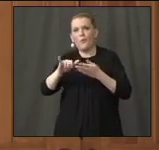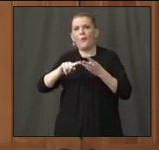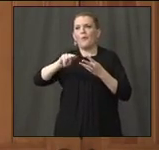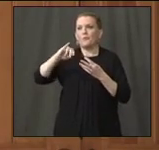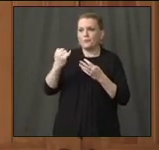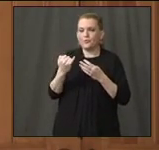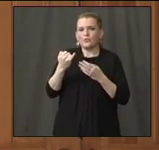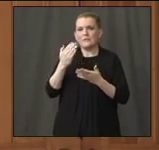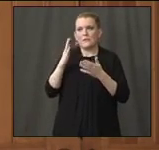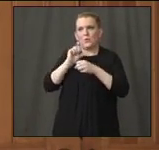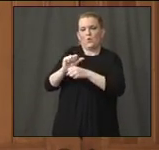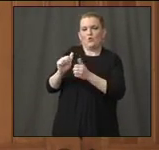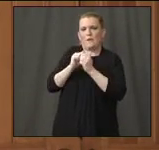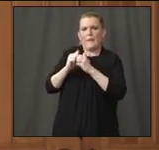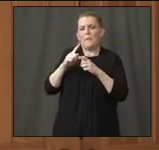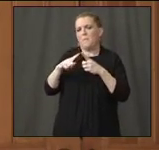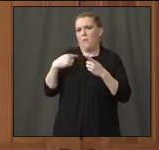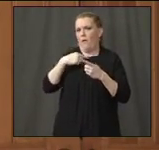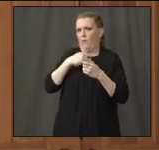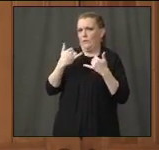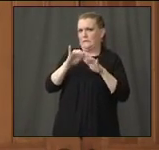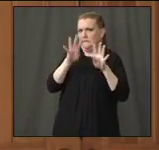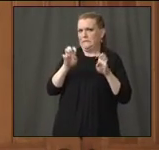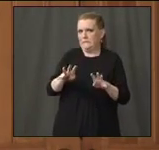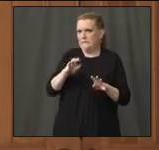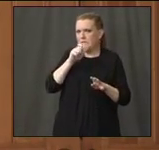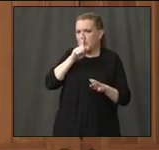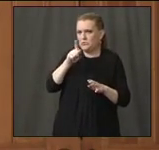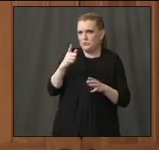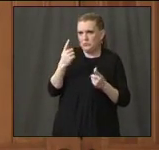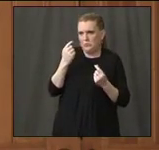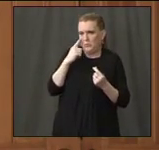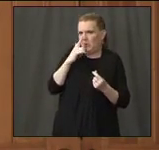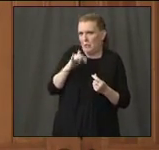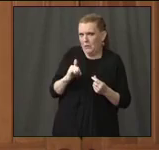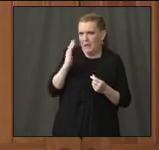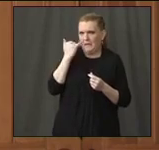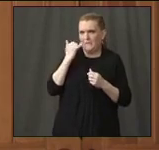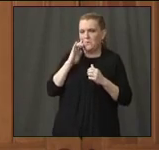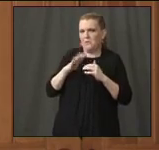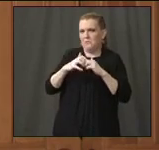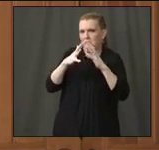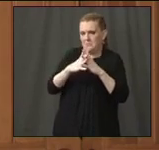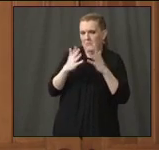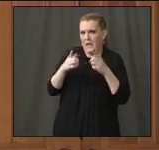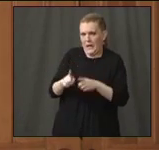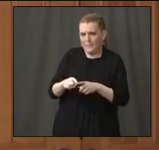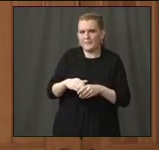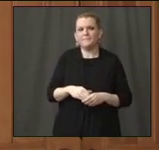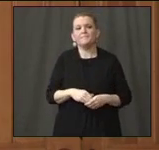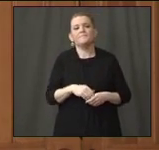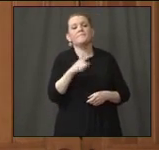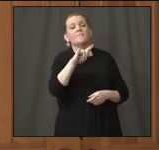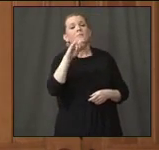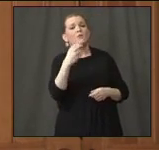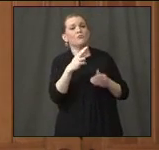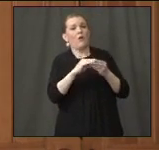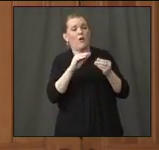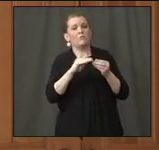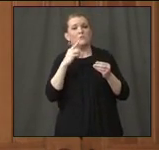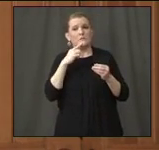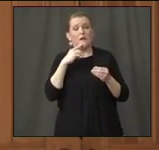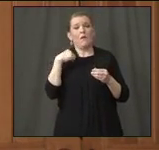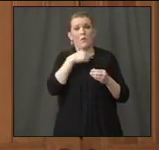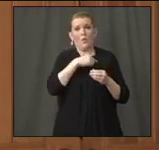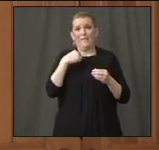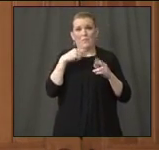on this topic for several weeks now, and we're actually quite deep into evaluating some new cloud-based platforms that can help